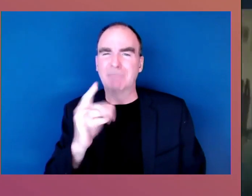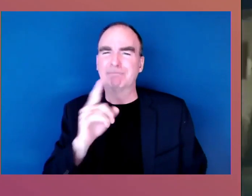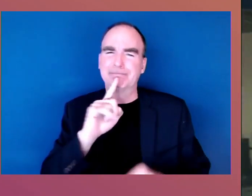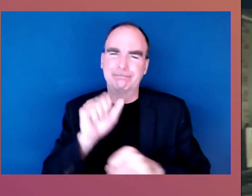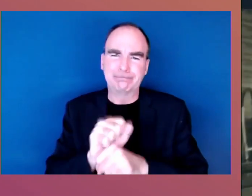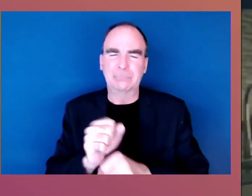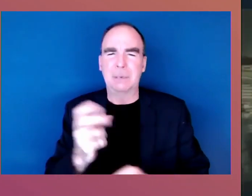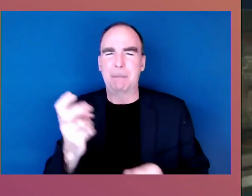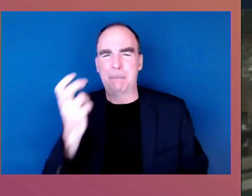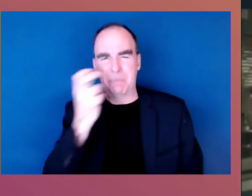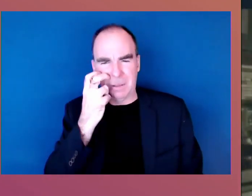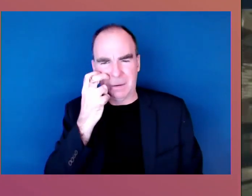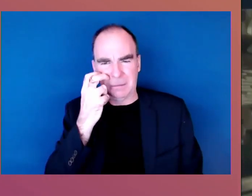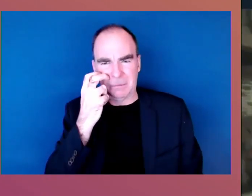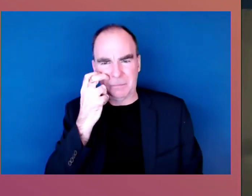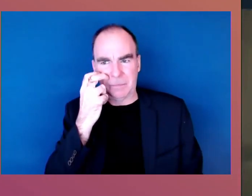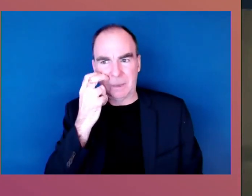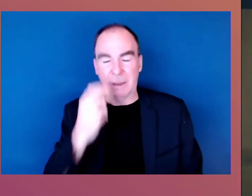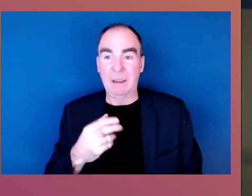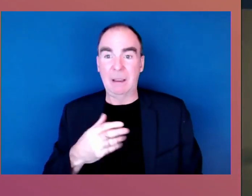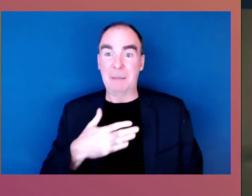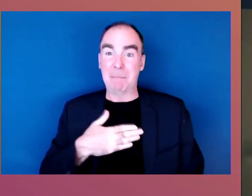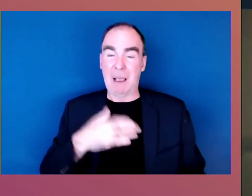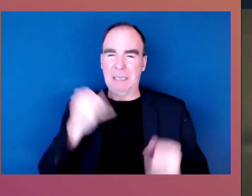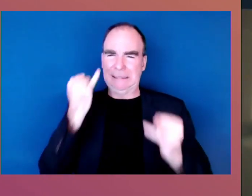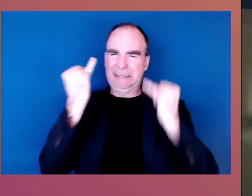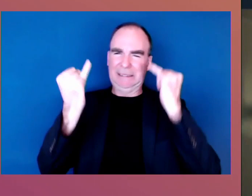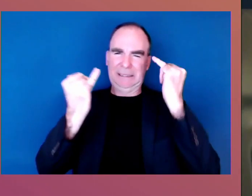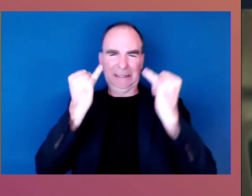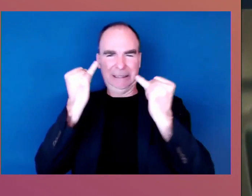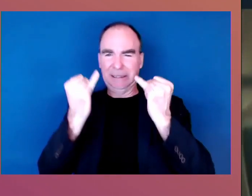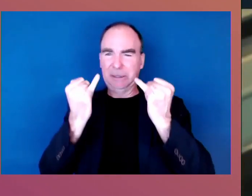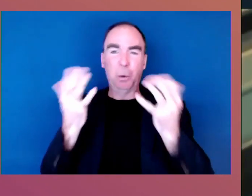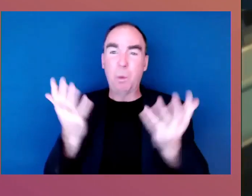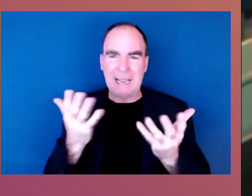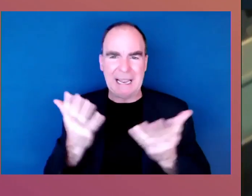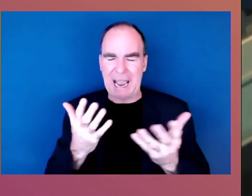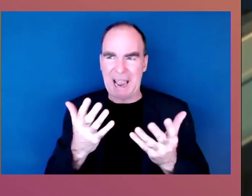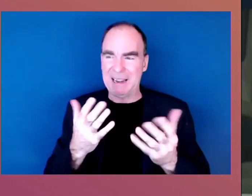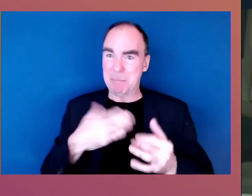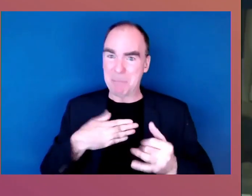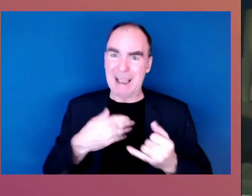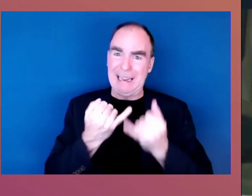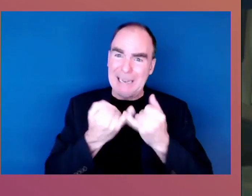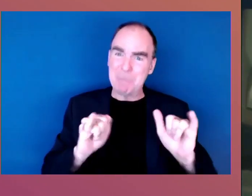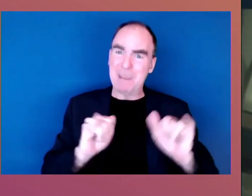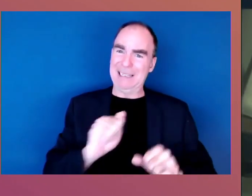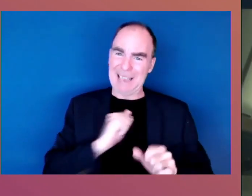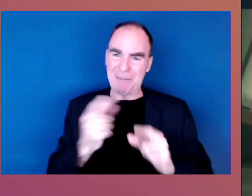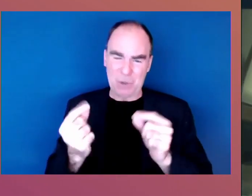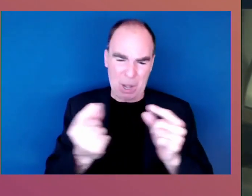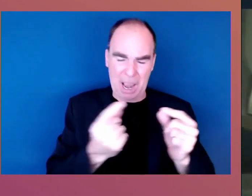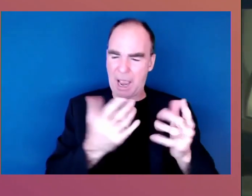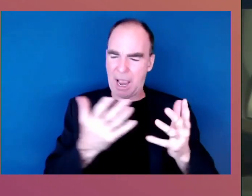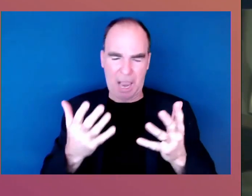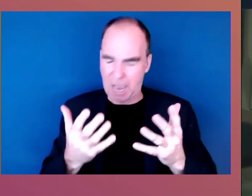My biggest fear was losing my independence. People thought I can't do anything because I cannot